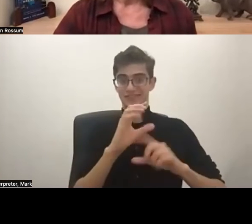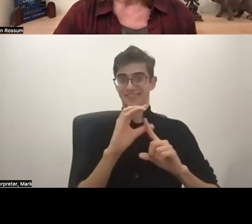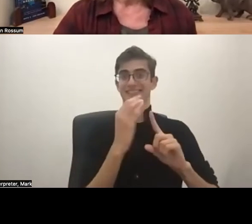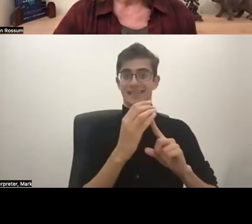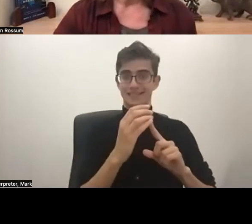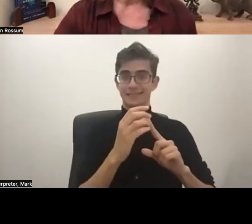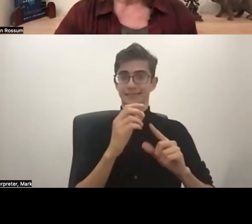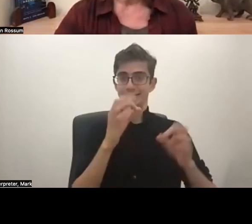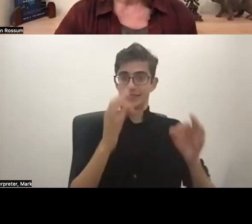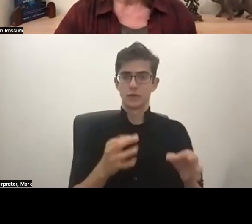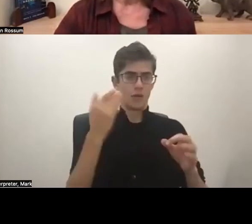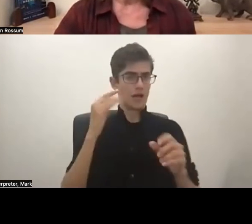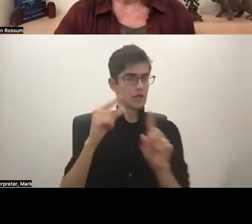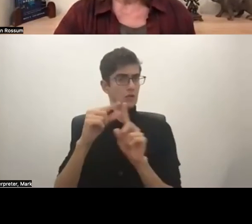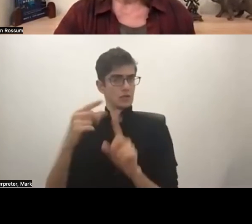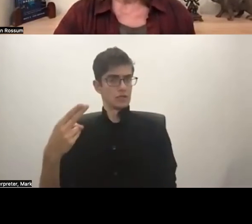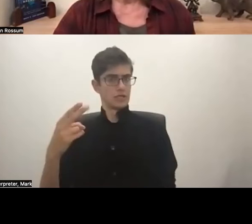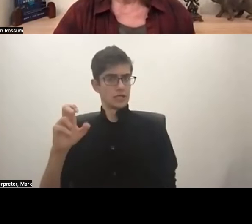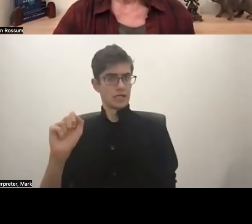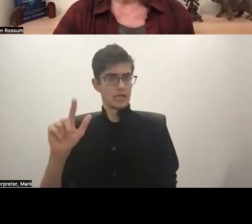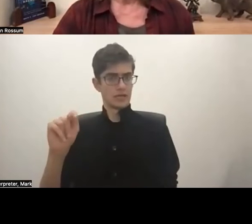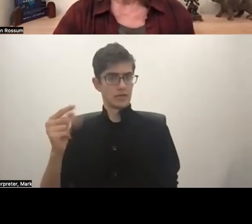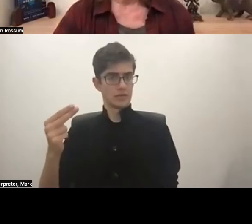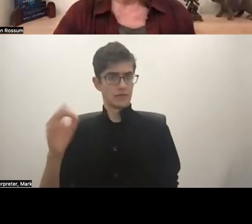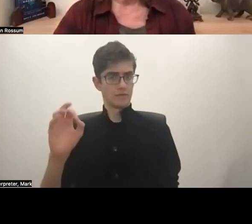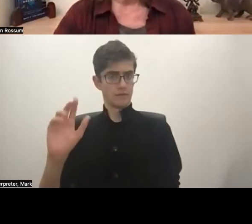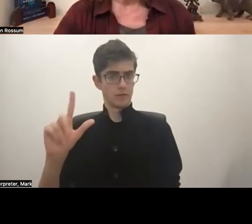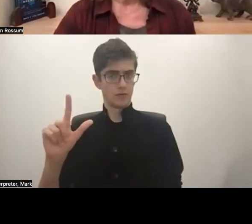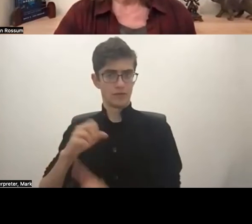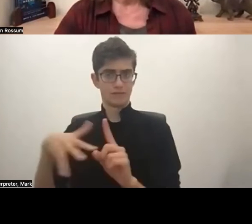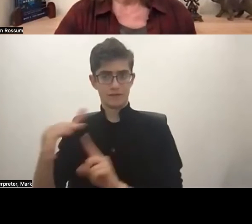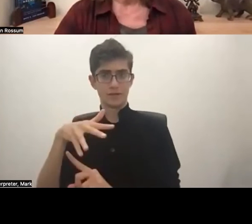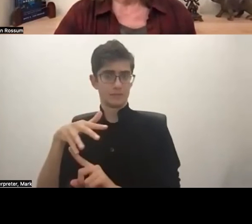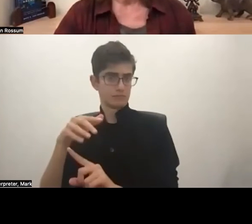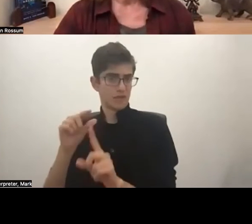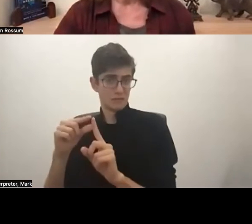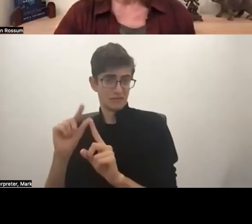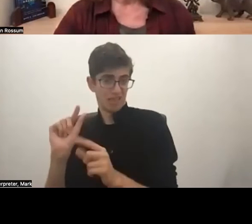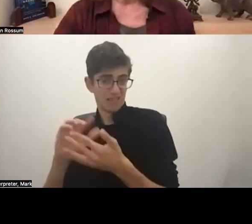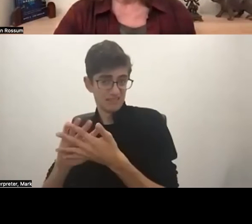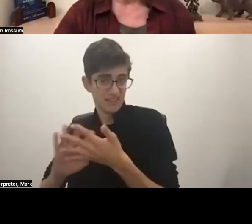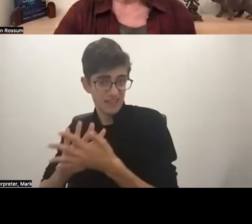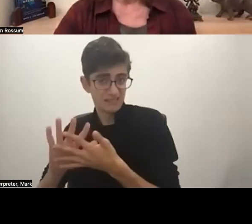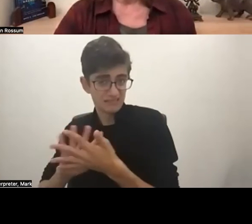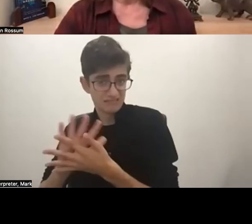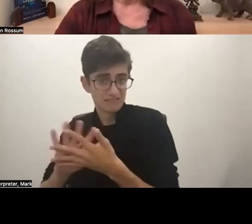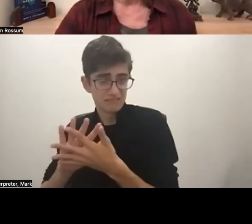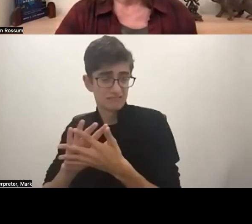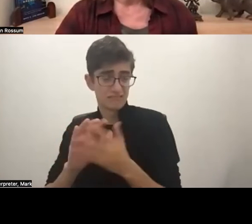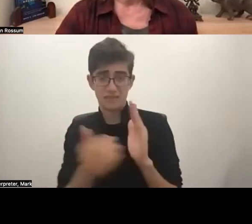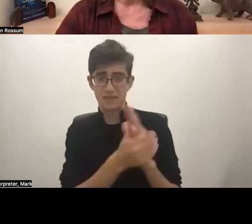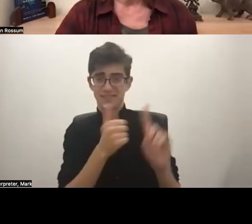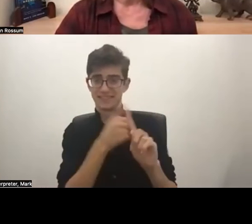healthful environment is one of the vaguer terms in the constitutional amendment at the